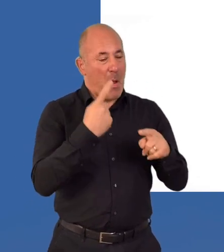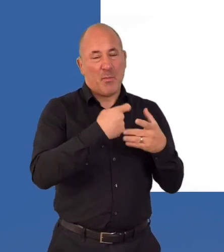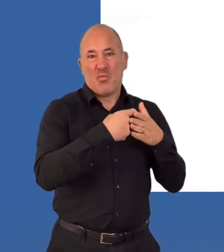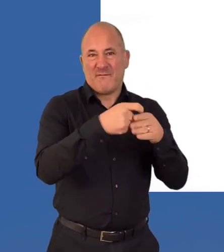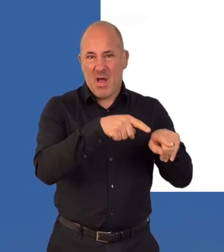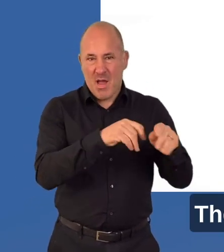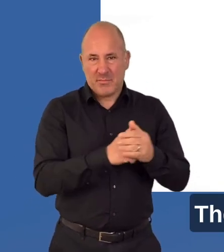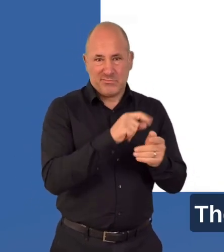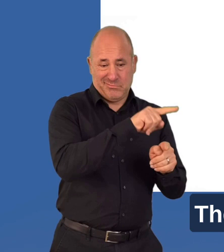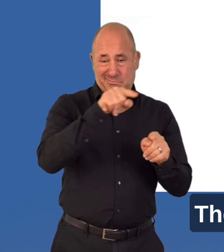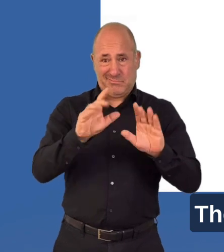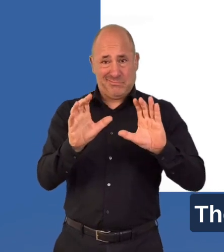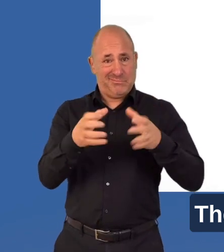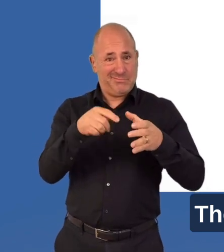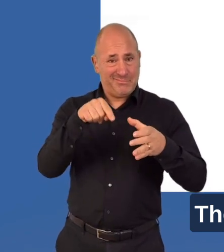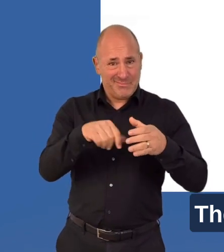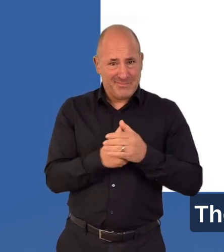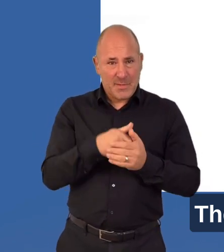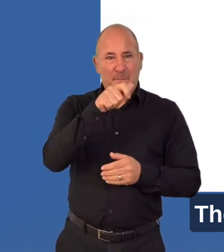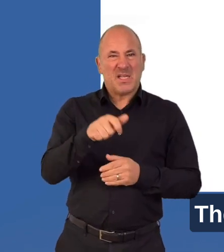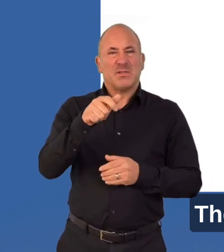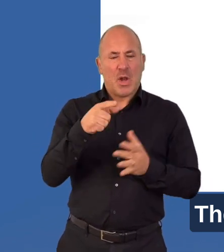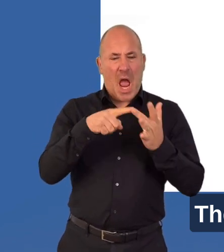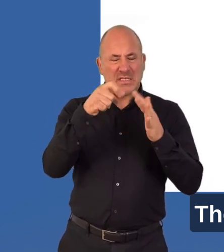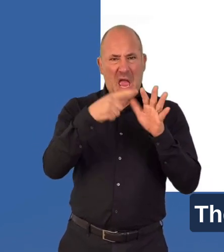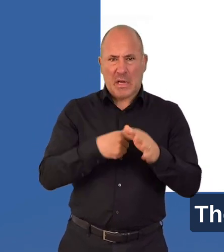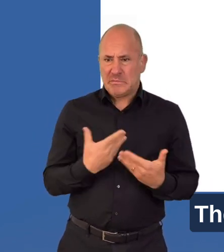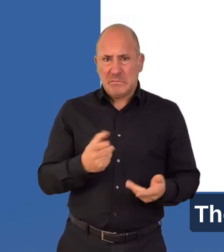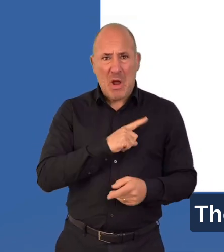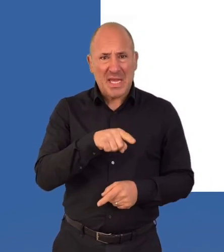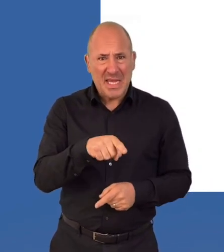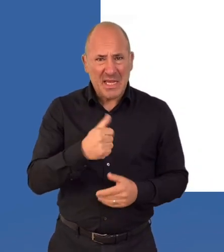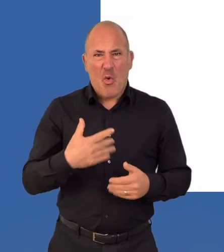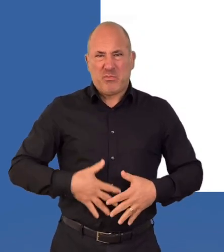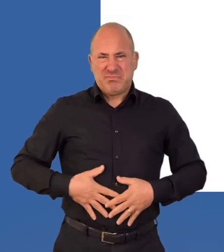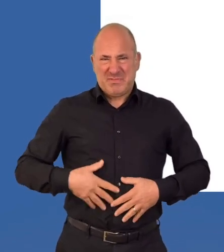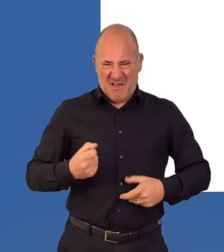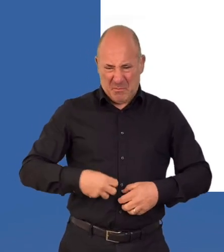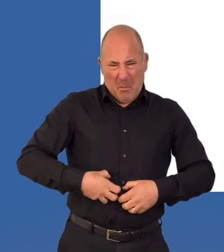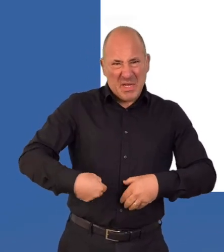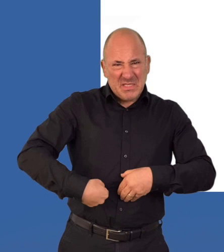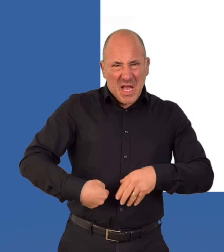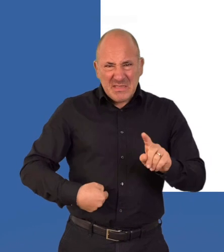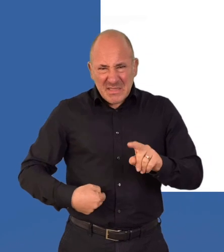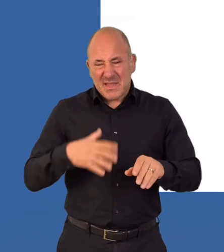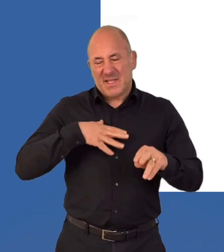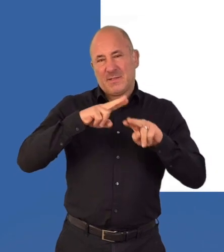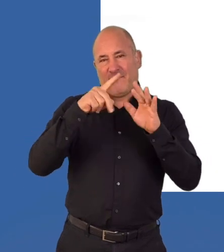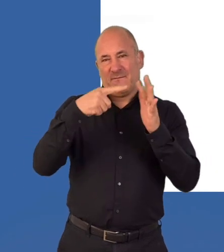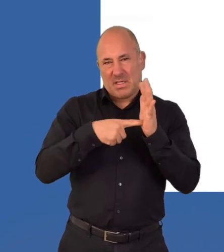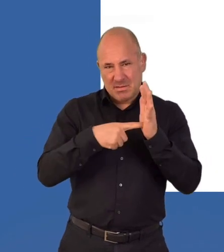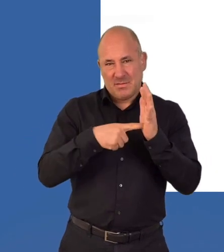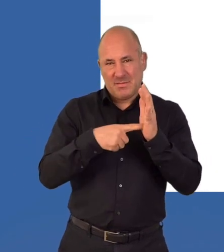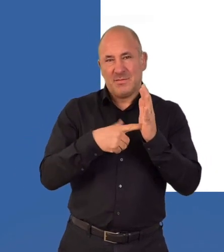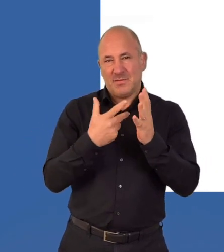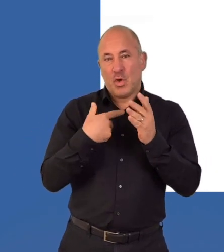referral. The second group are patients with unexplained IDA and/or abdominal mass, and they will need a